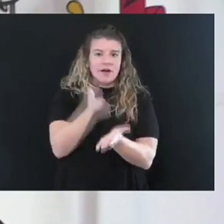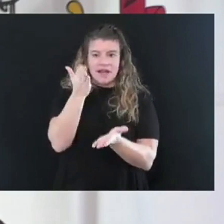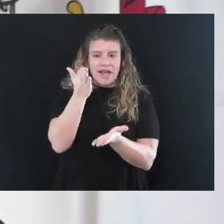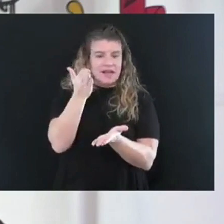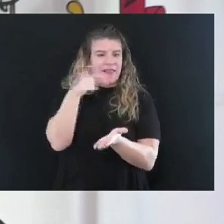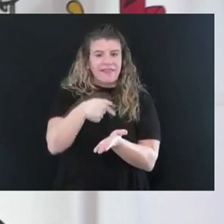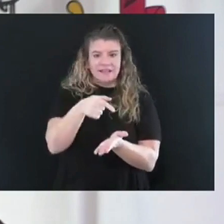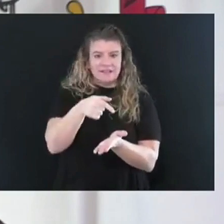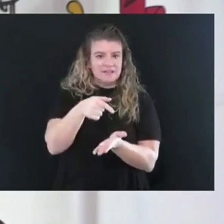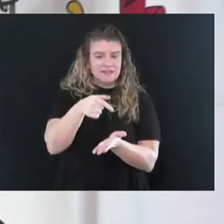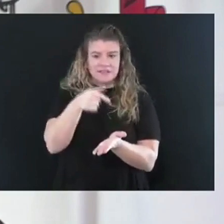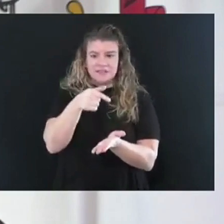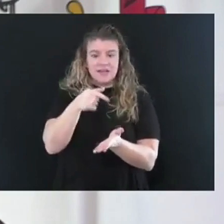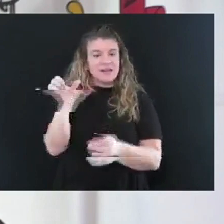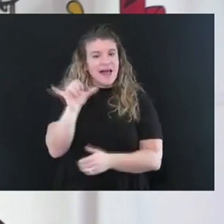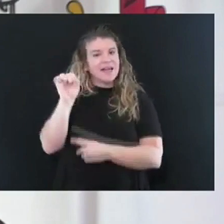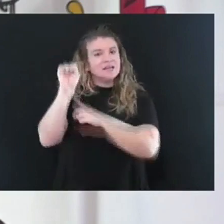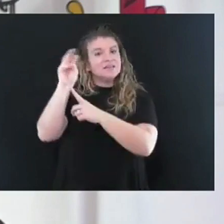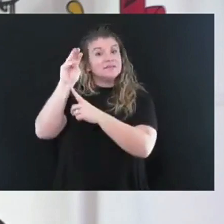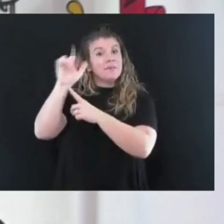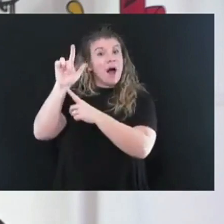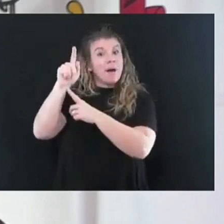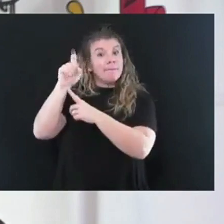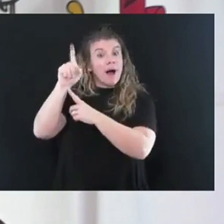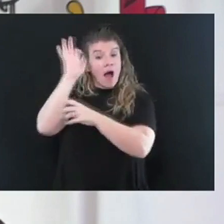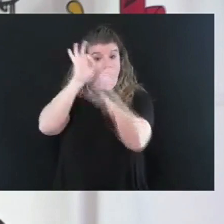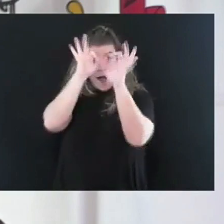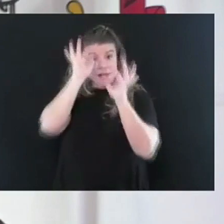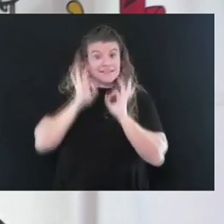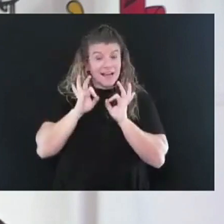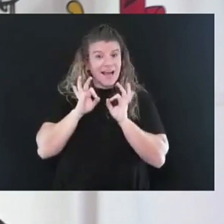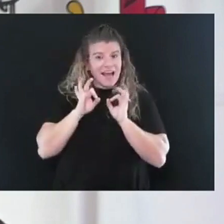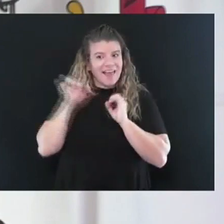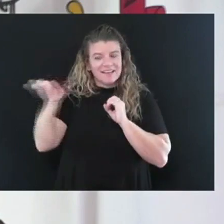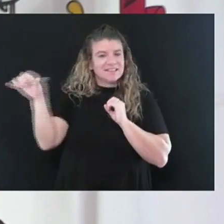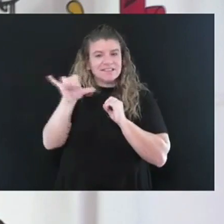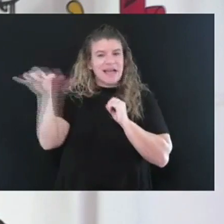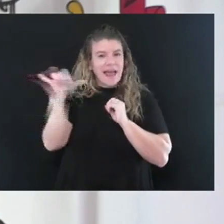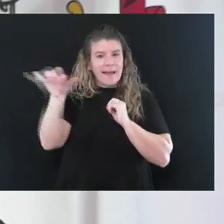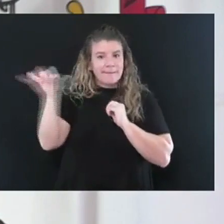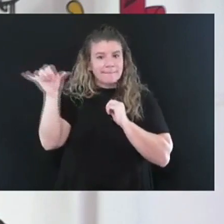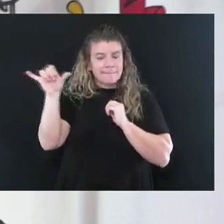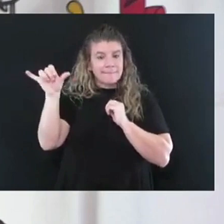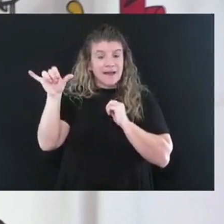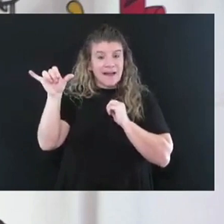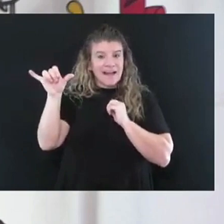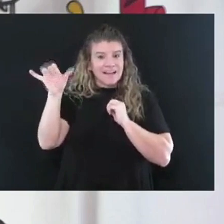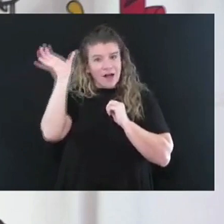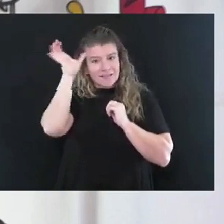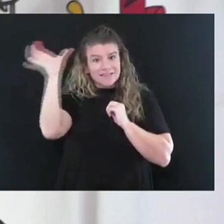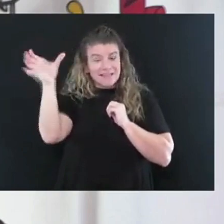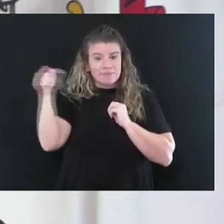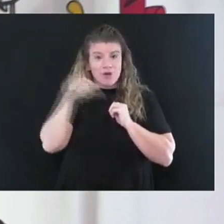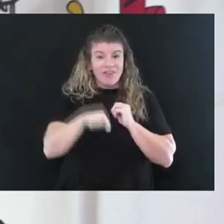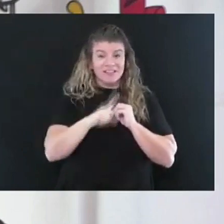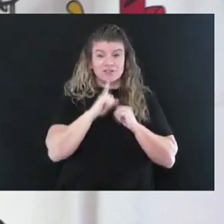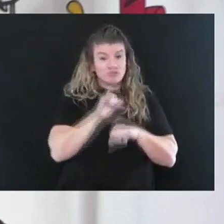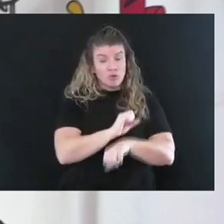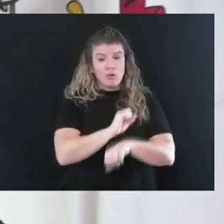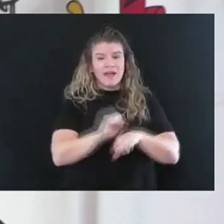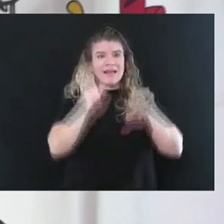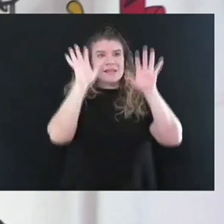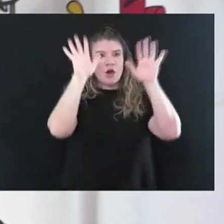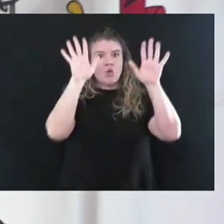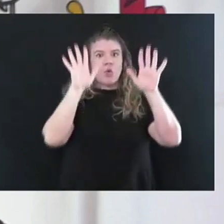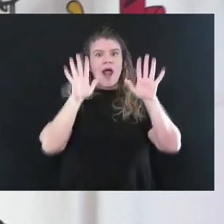just like we did with smallpox. This is an incredible announcement. It has the stock market